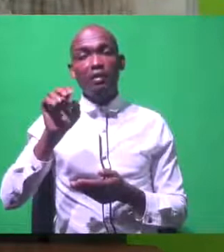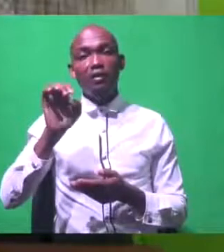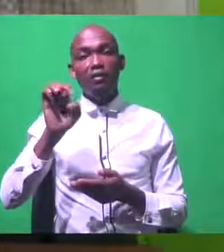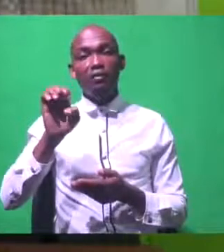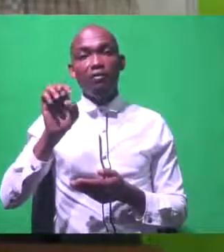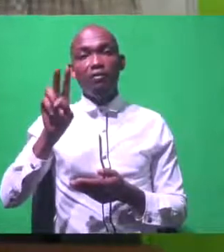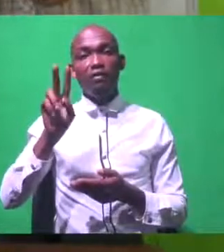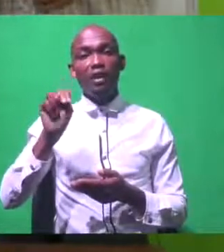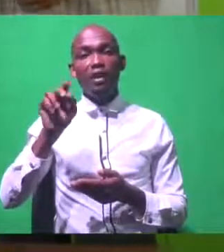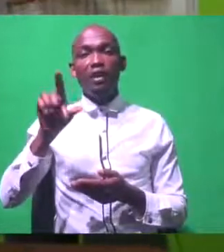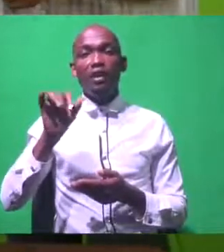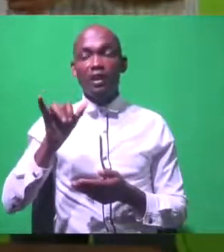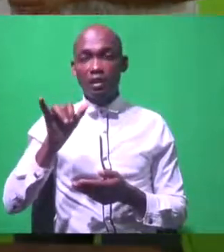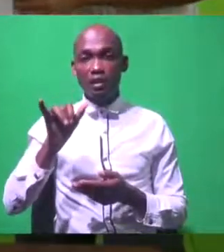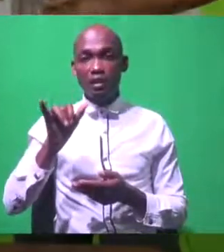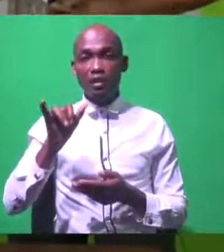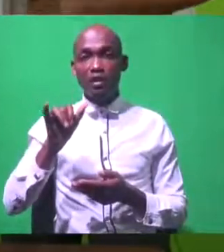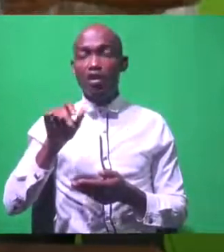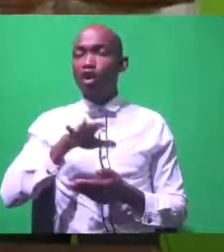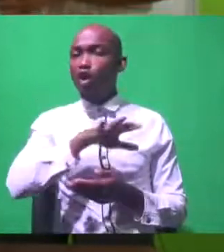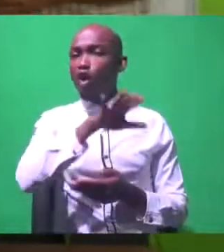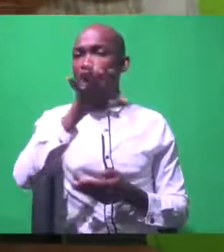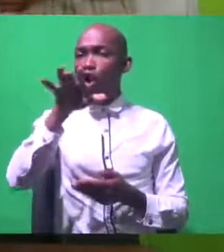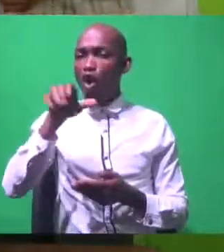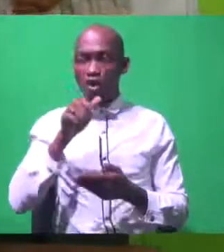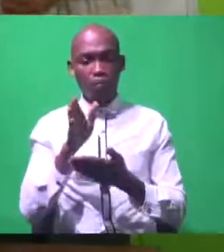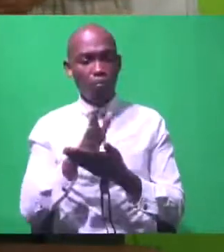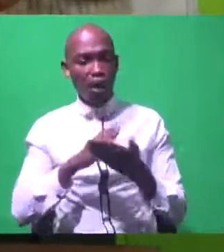all parts of the colony